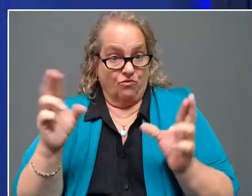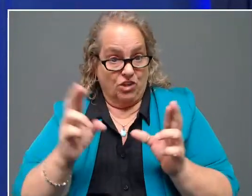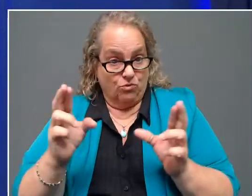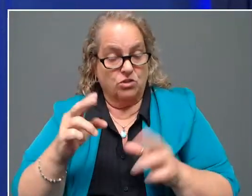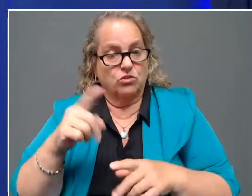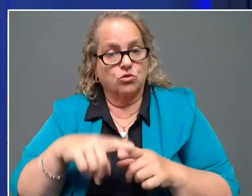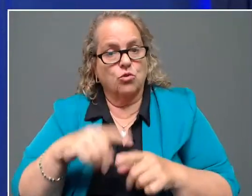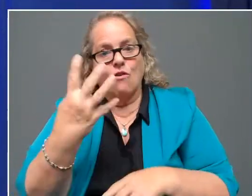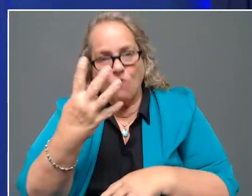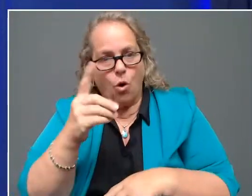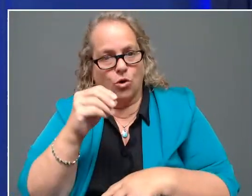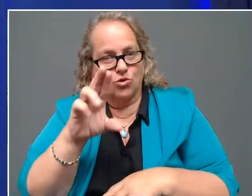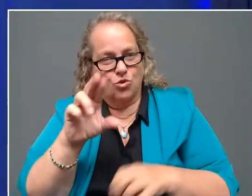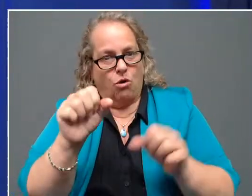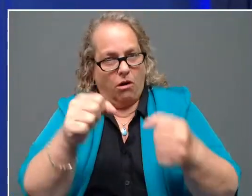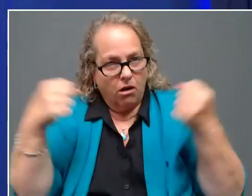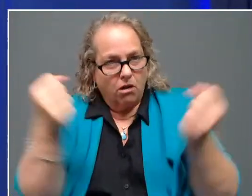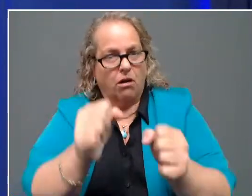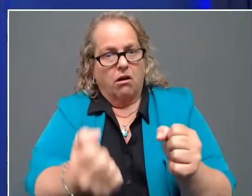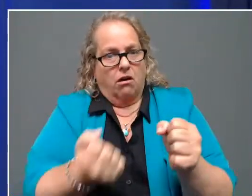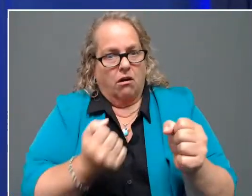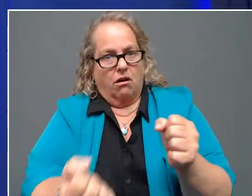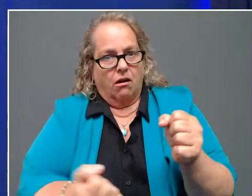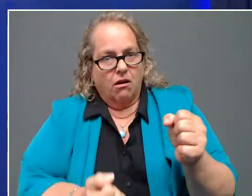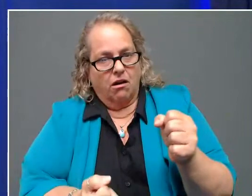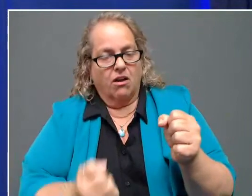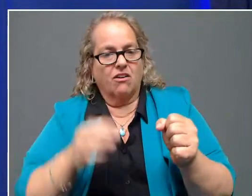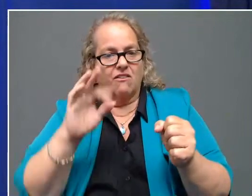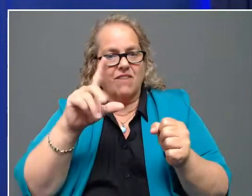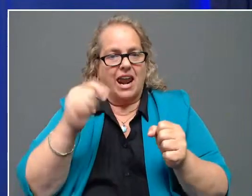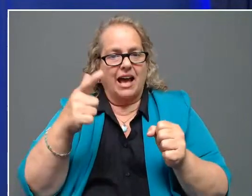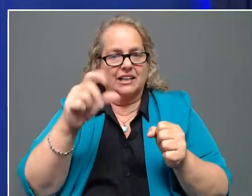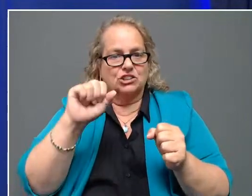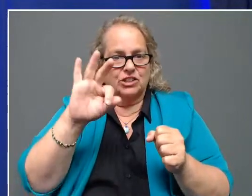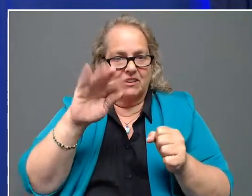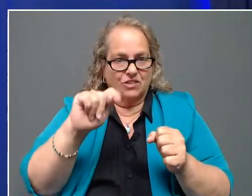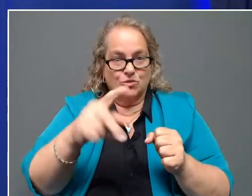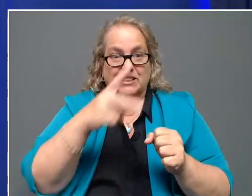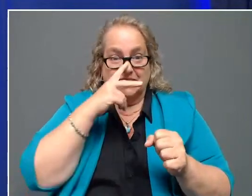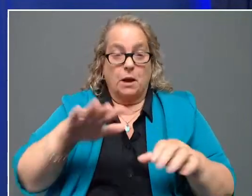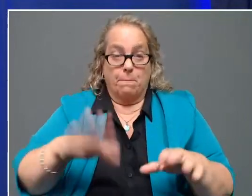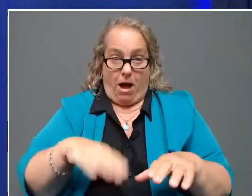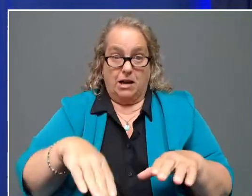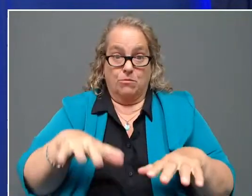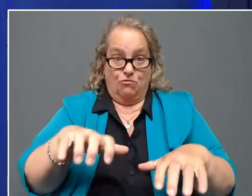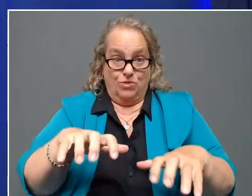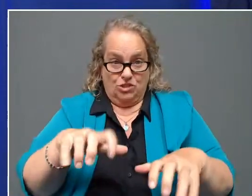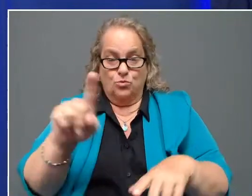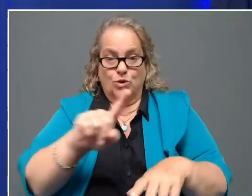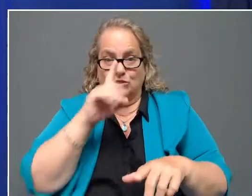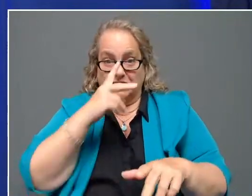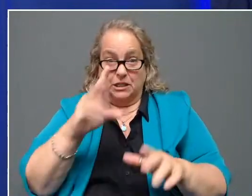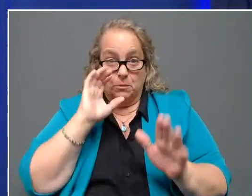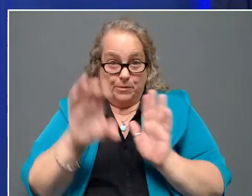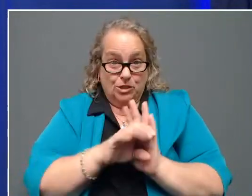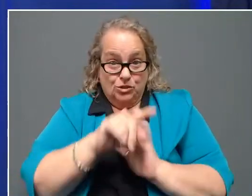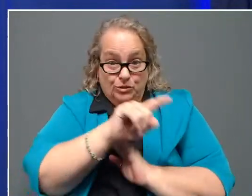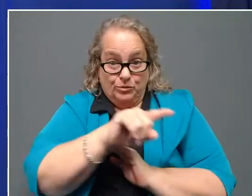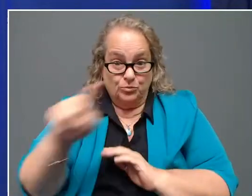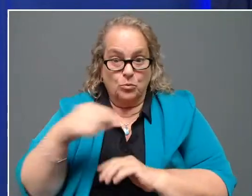with our flagship 4-door bottom freezer product, which you see in the pictures here, made right here in Louisville